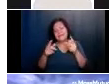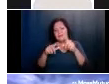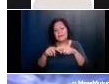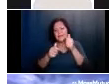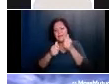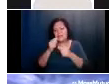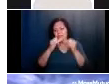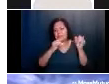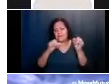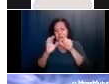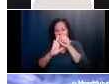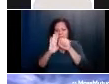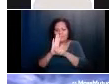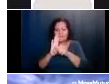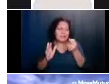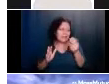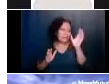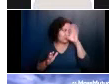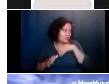but